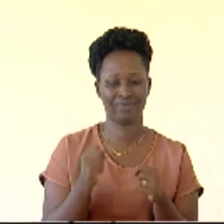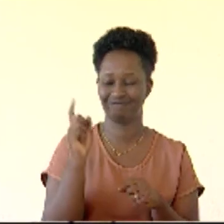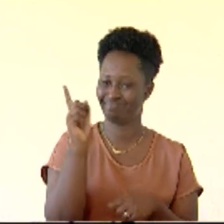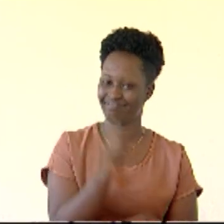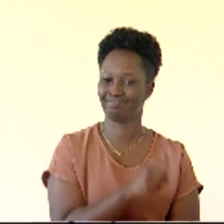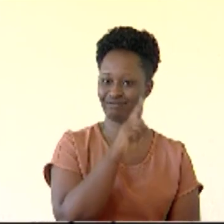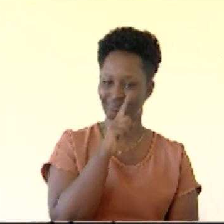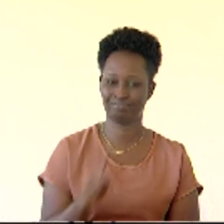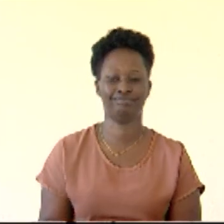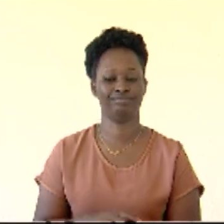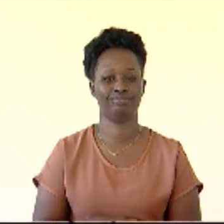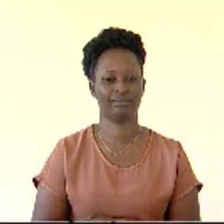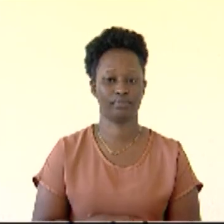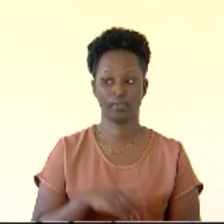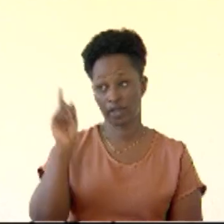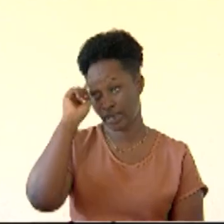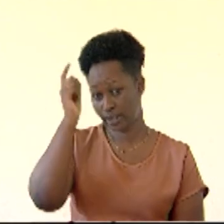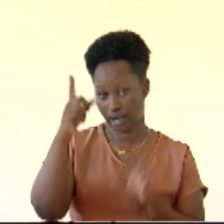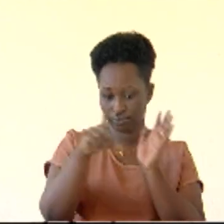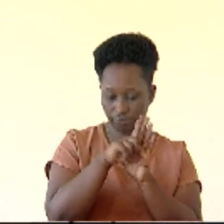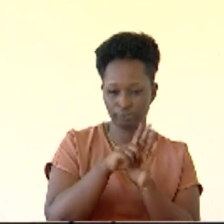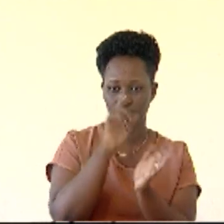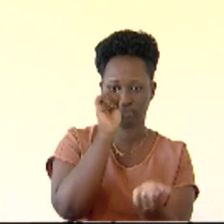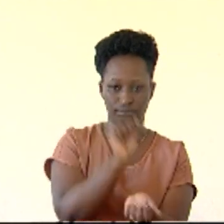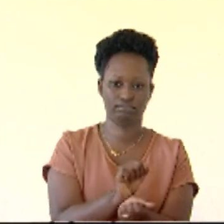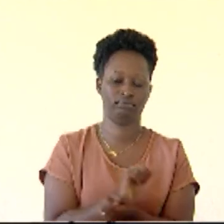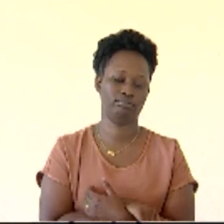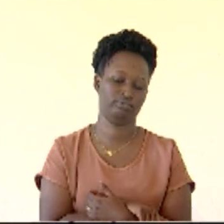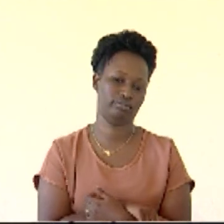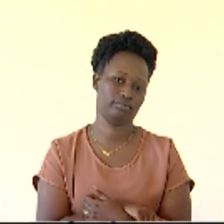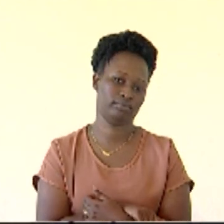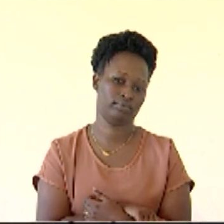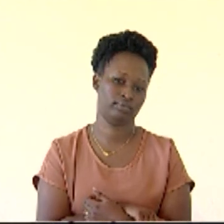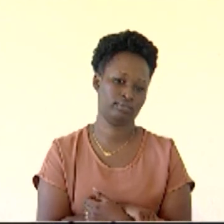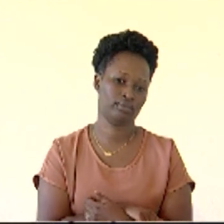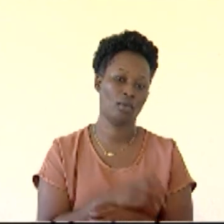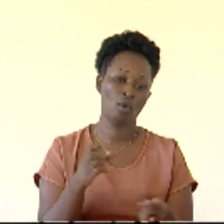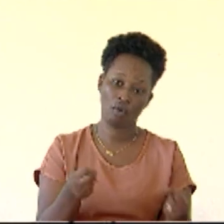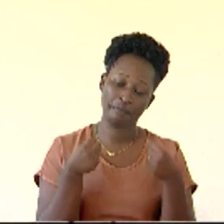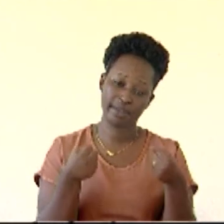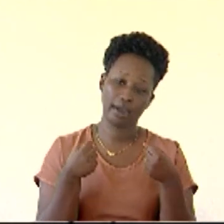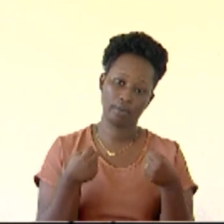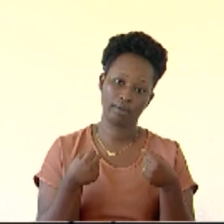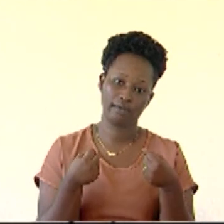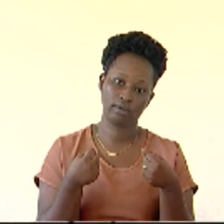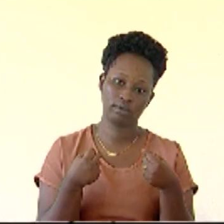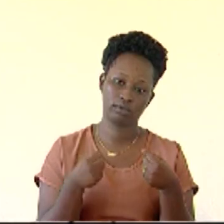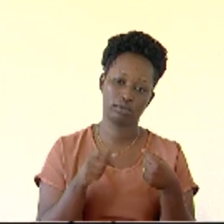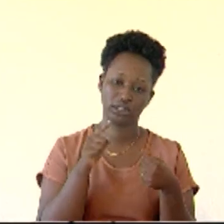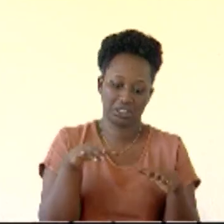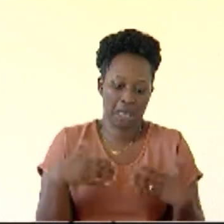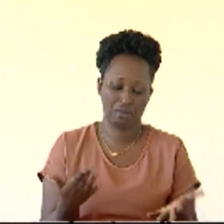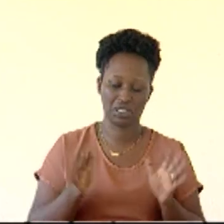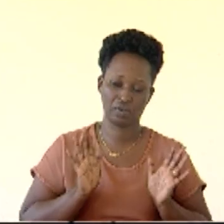It is punishable by the law. So rape, the act of forcing